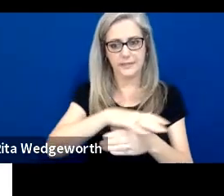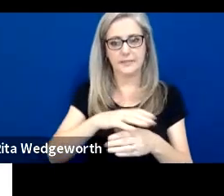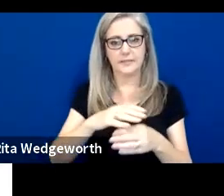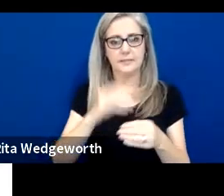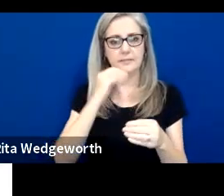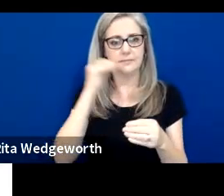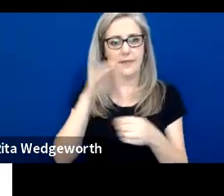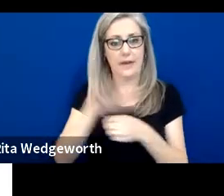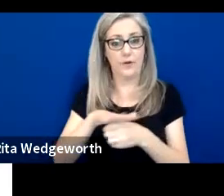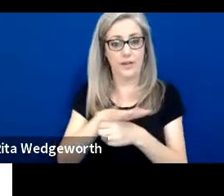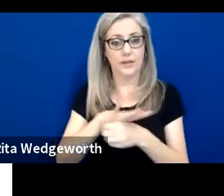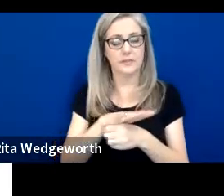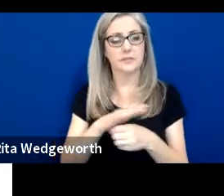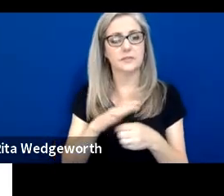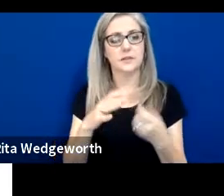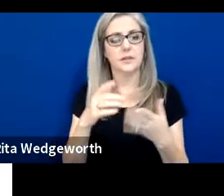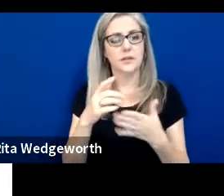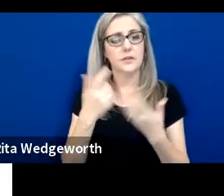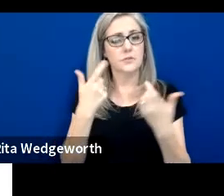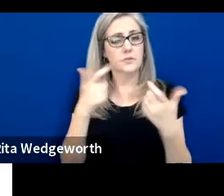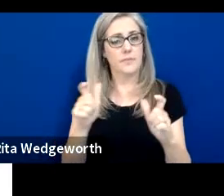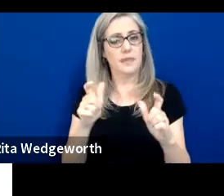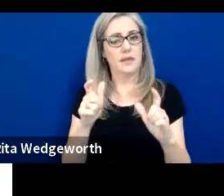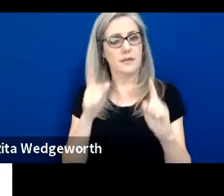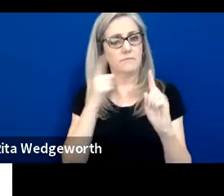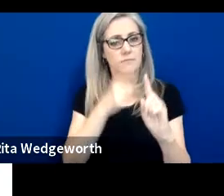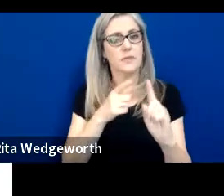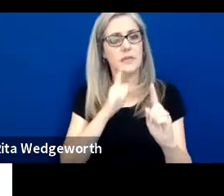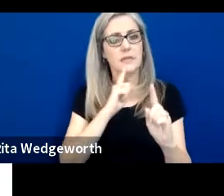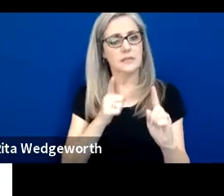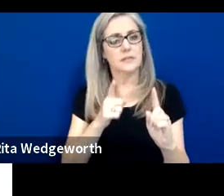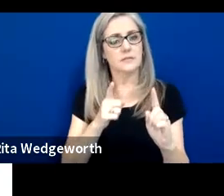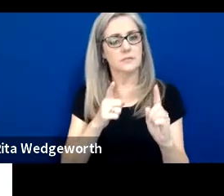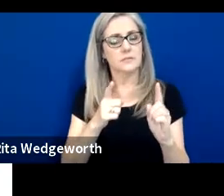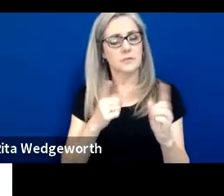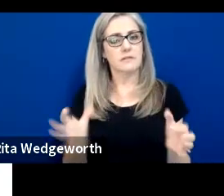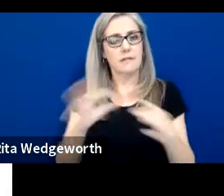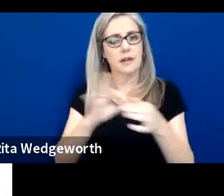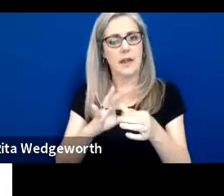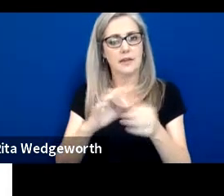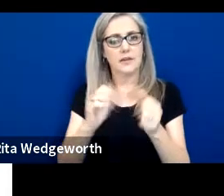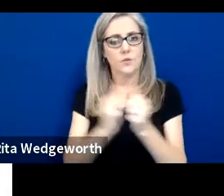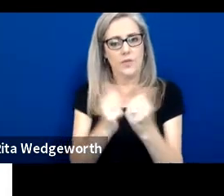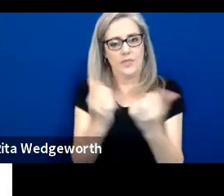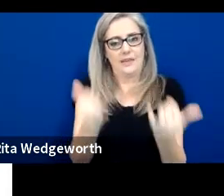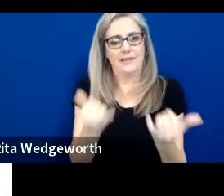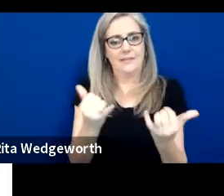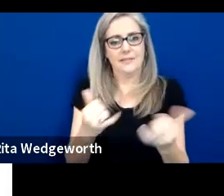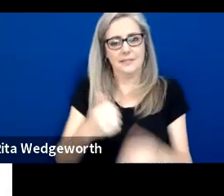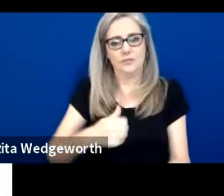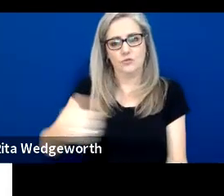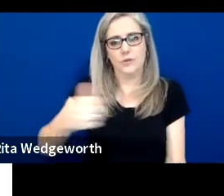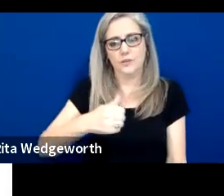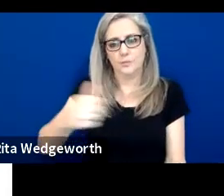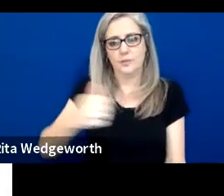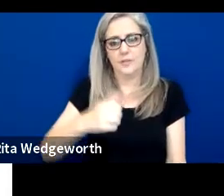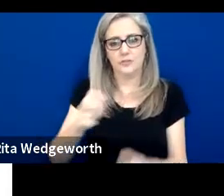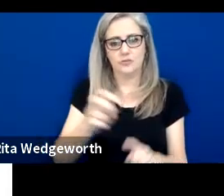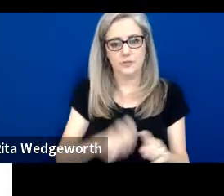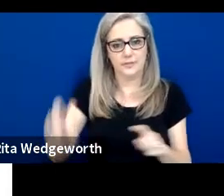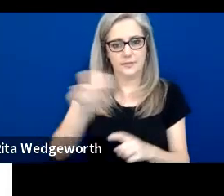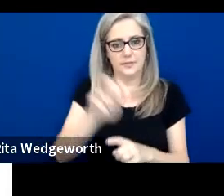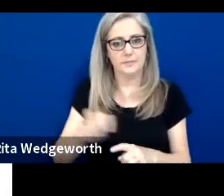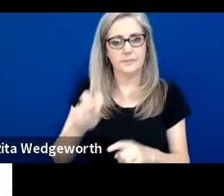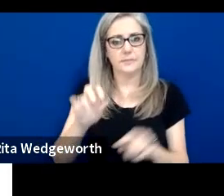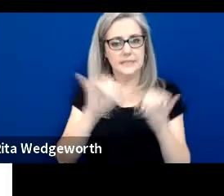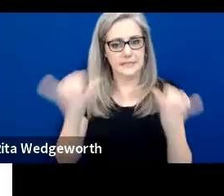is the connections that are made. Of course, connecting with the existing transportation system and